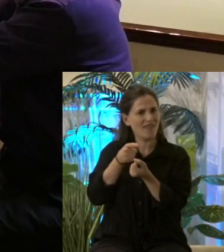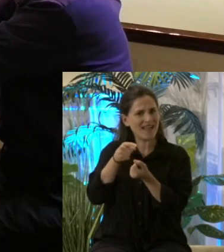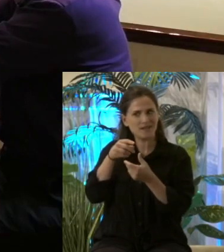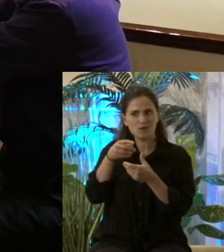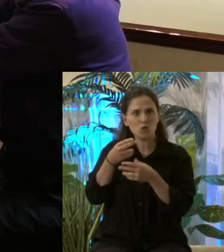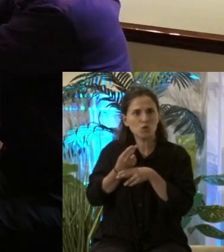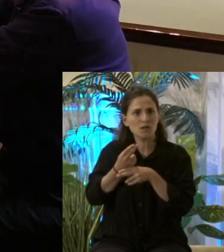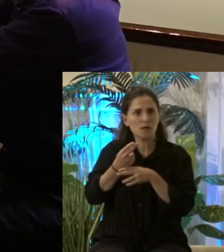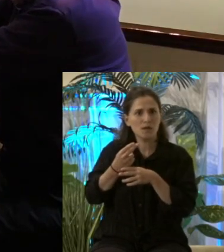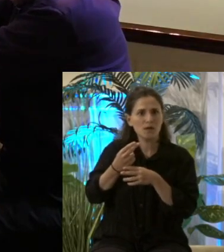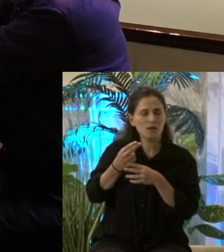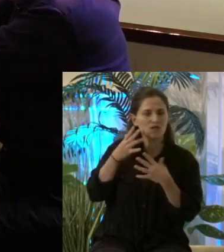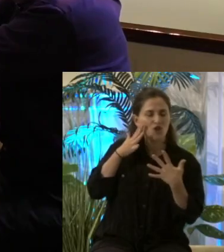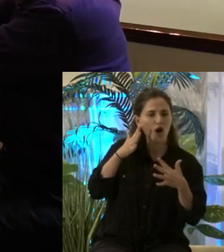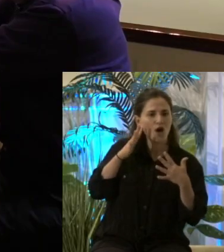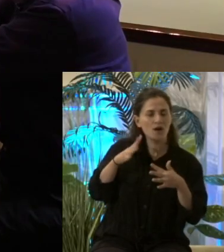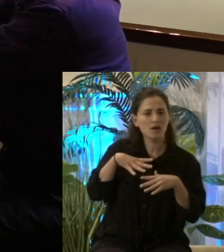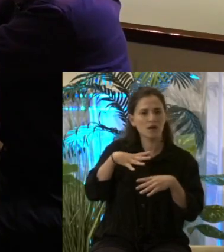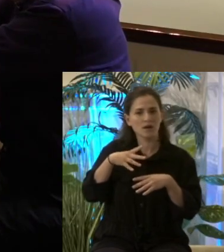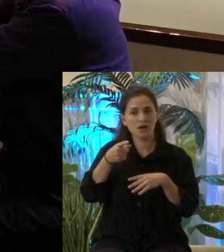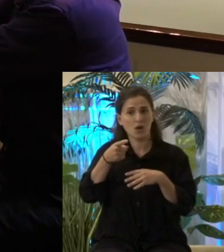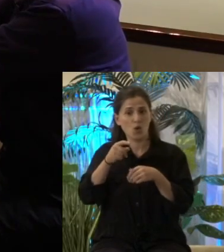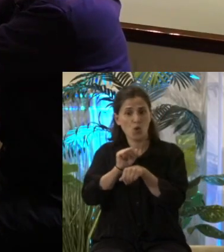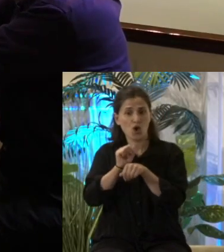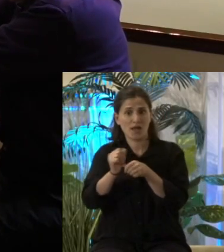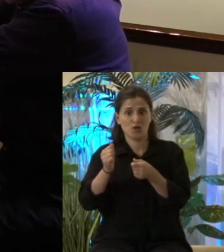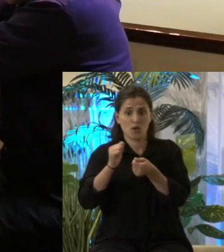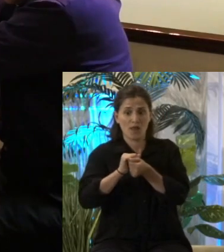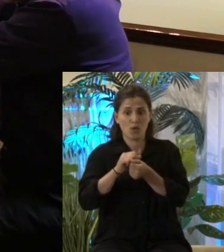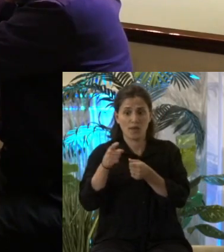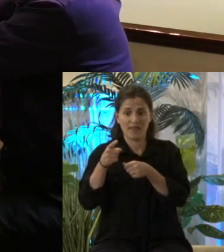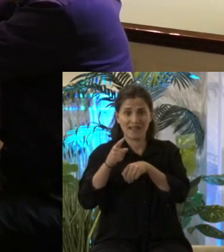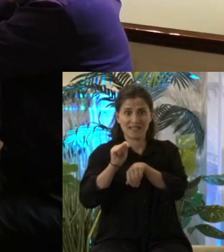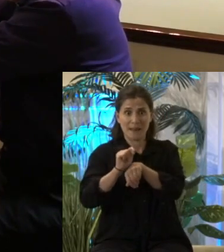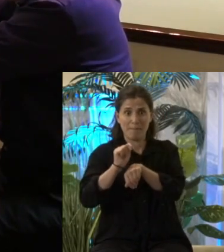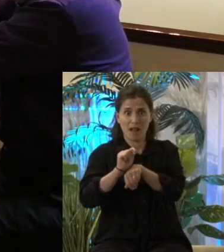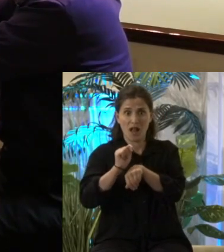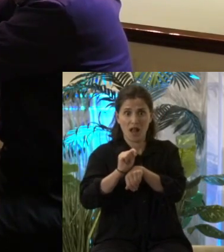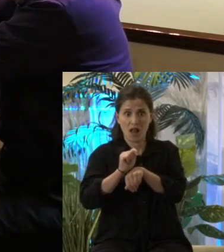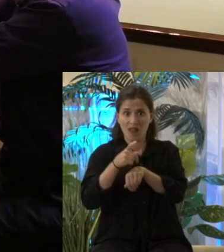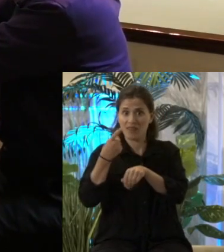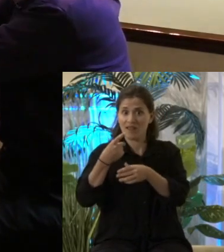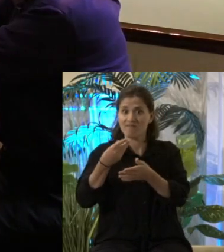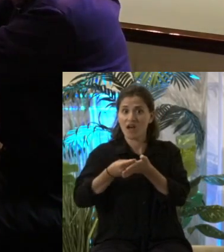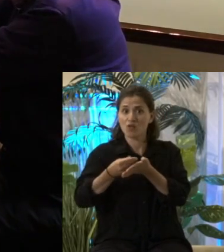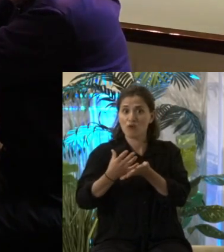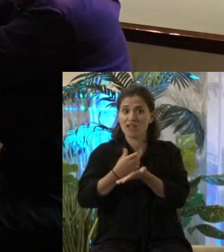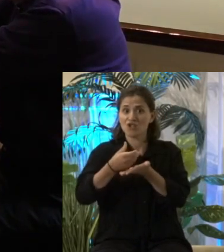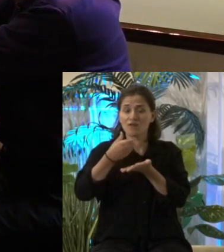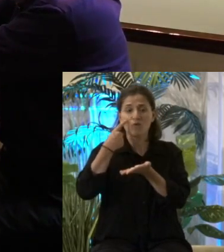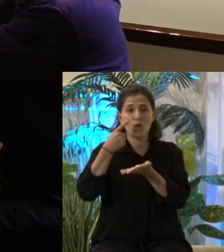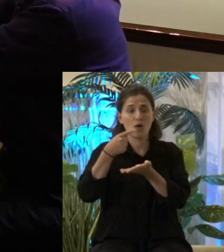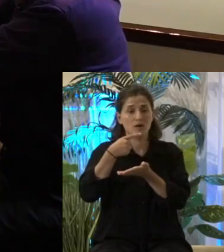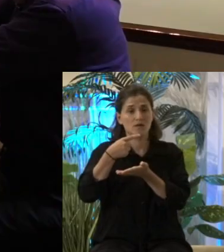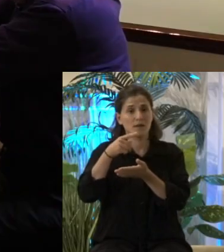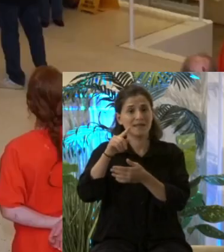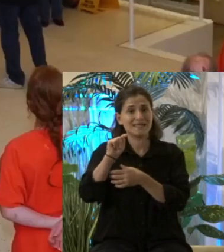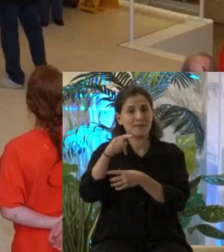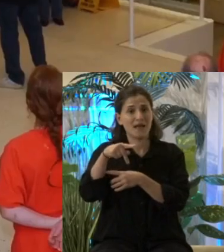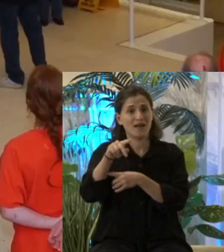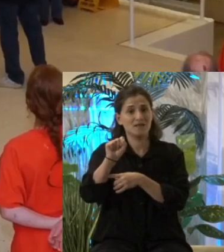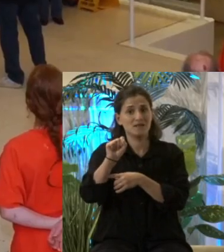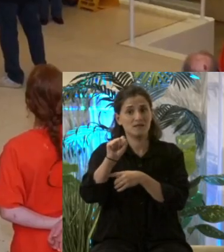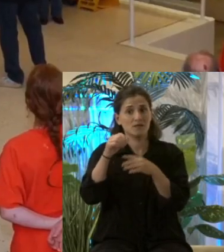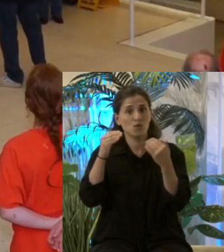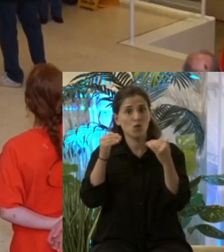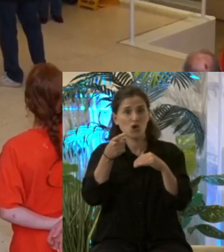song, working with B'nai Emunah Synagogue when they were doing fundraisers for Tulsa Public Schools music. We've